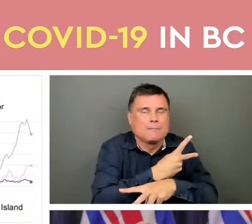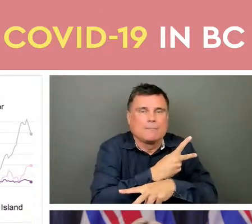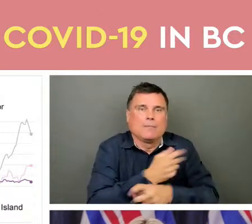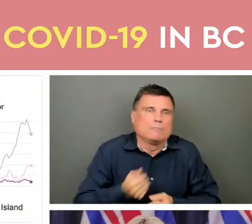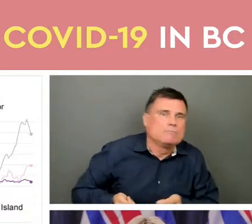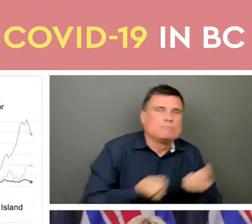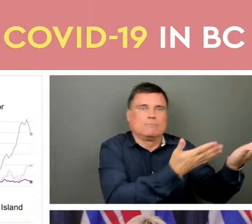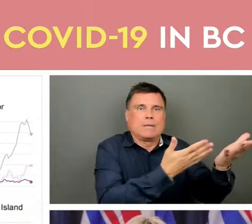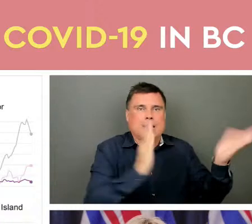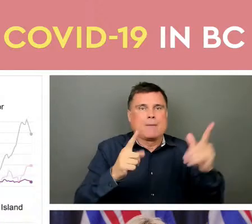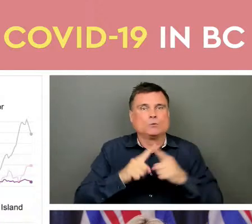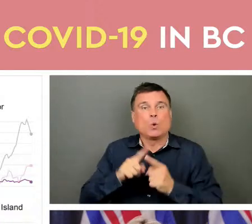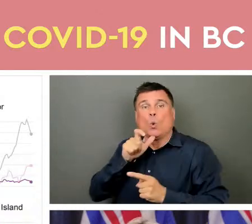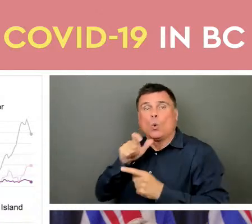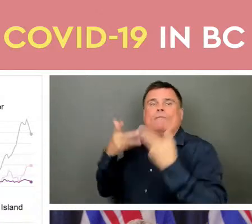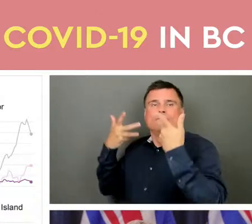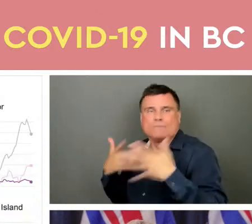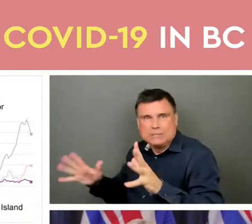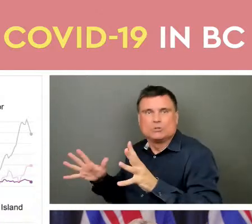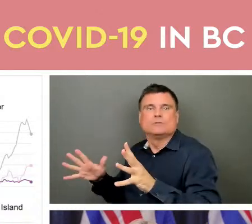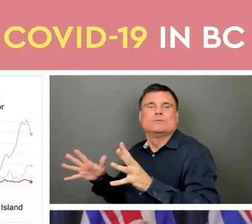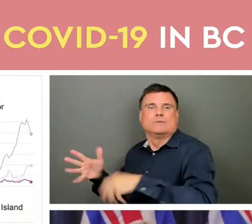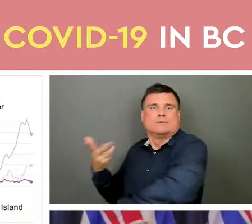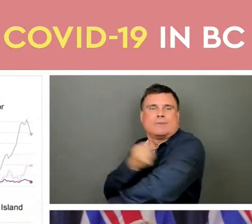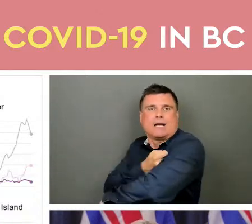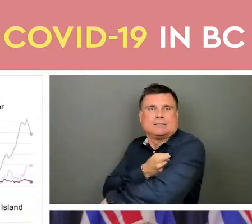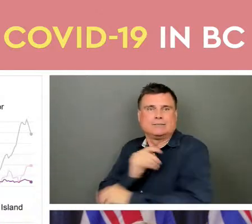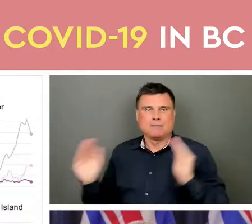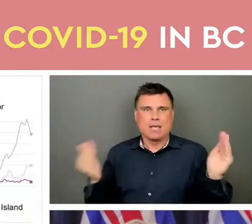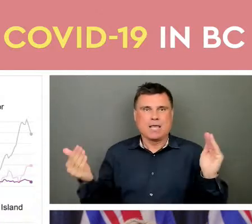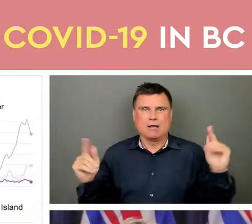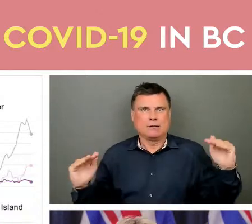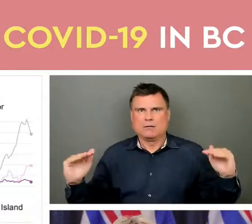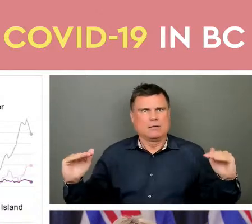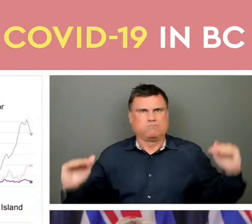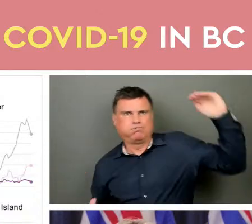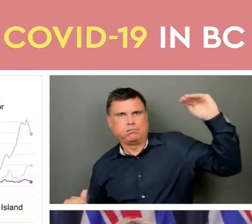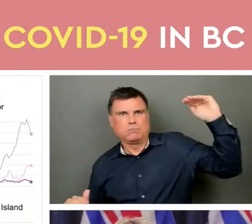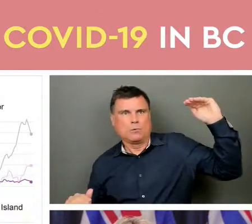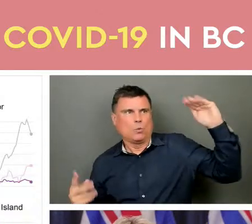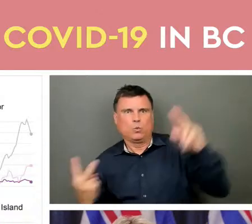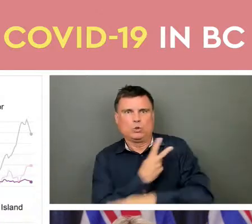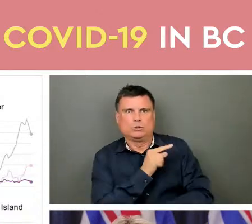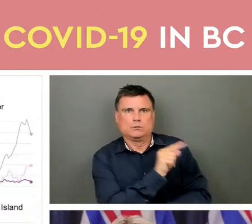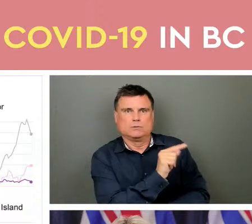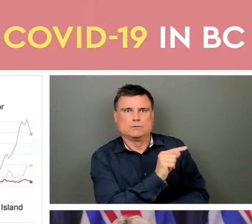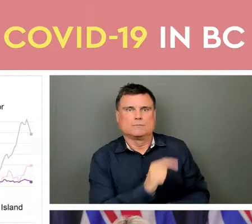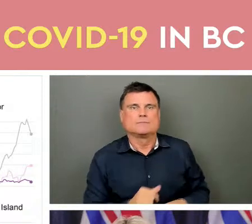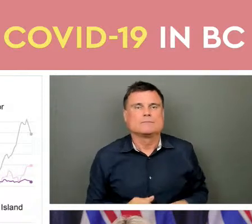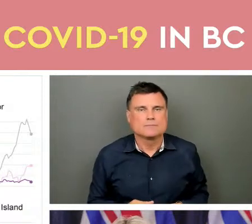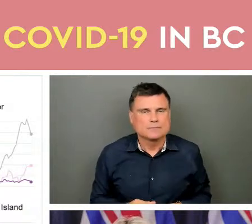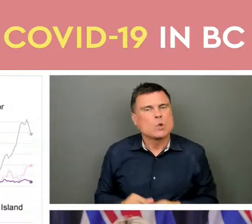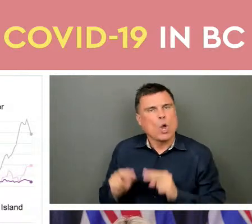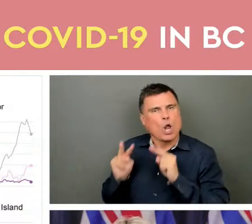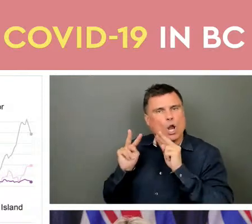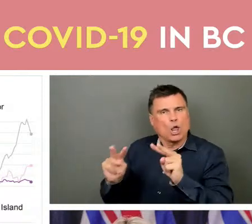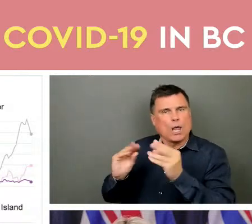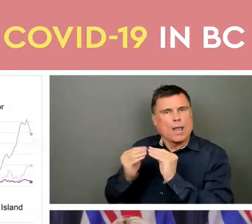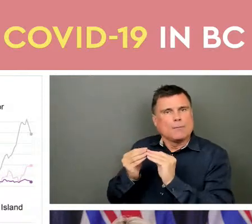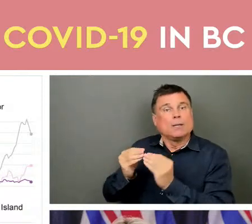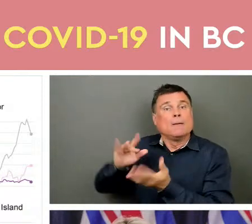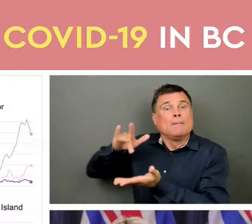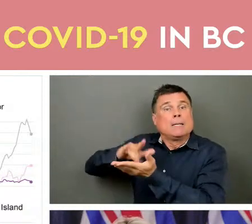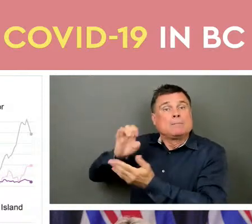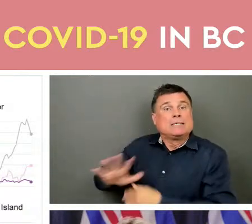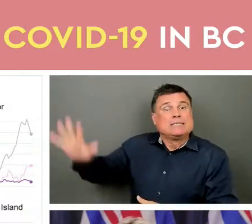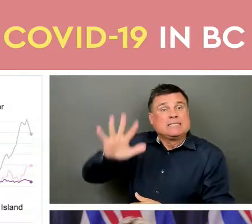And even in areas of high transmission in the interior and now in the north, we're still seeing that these vaccines are very